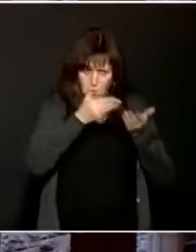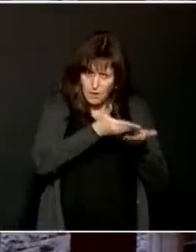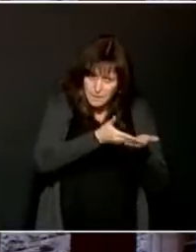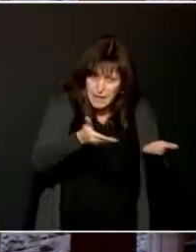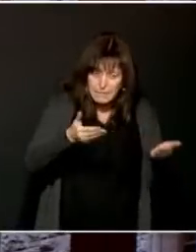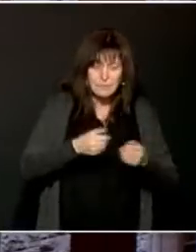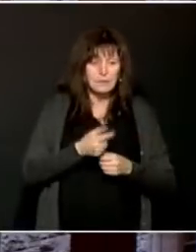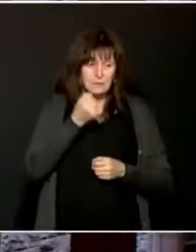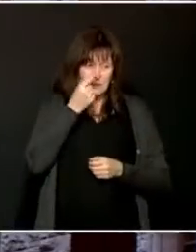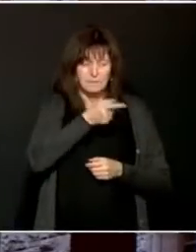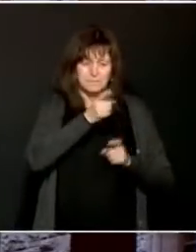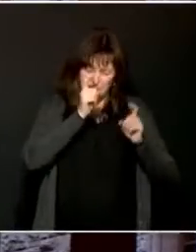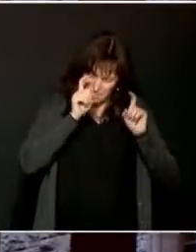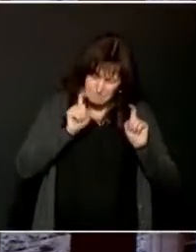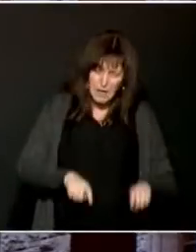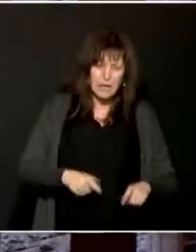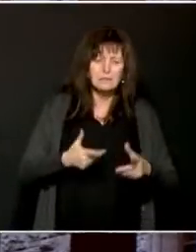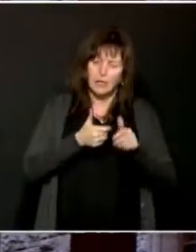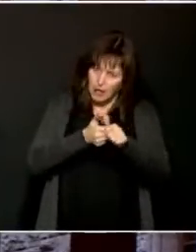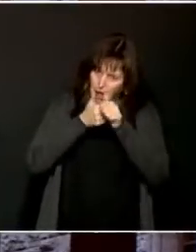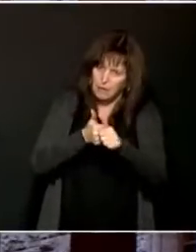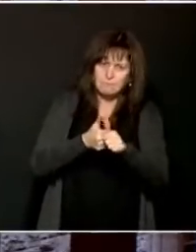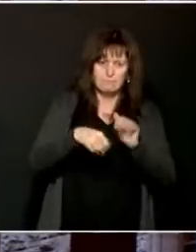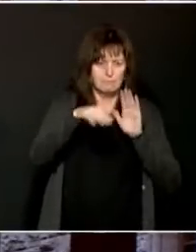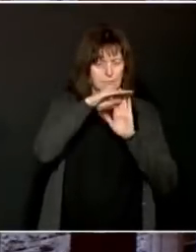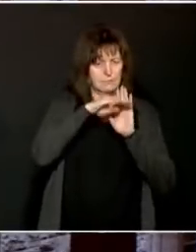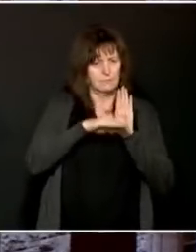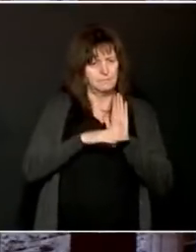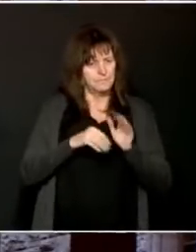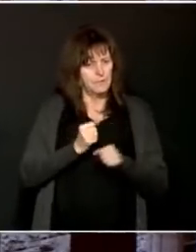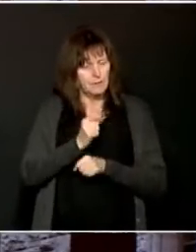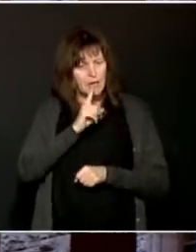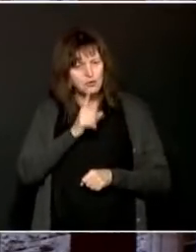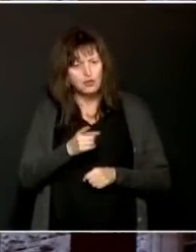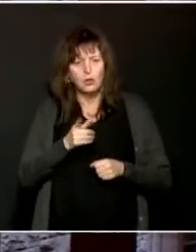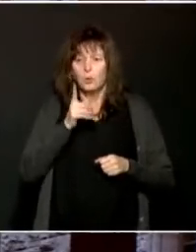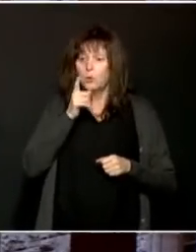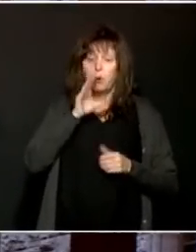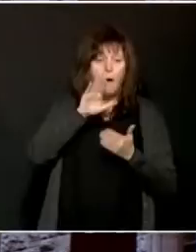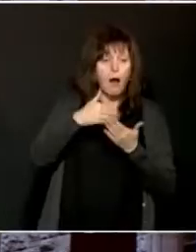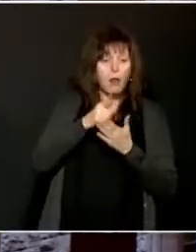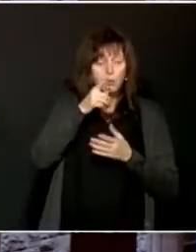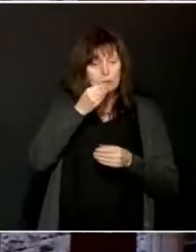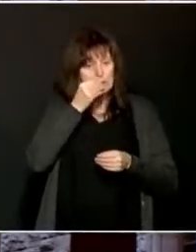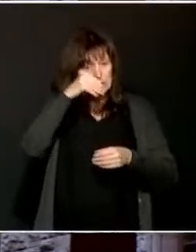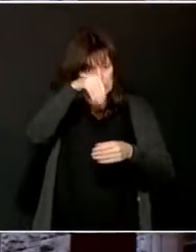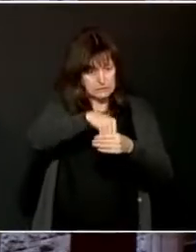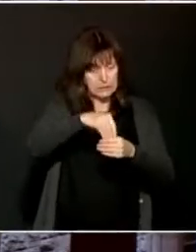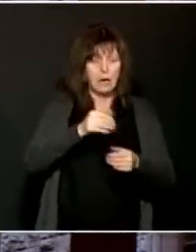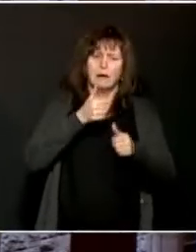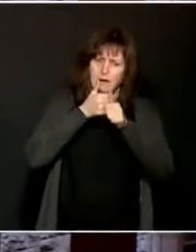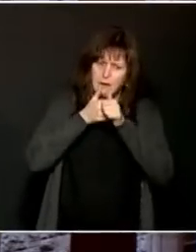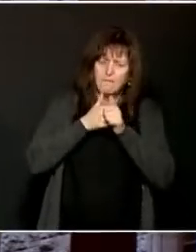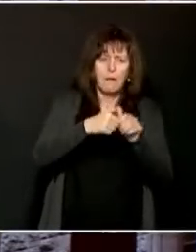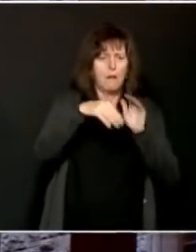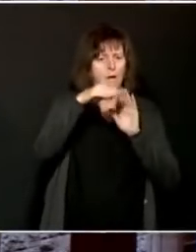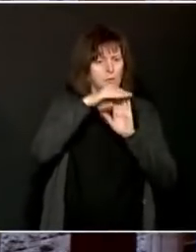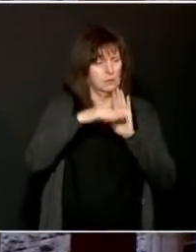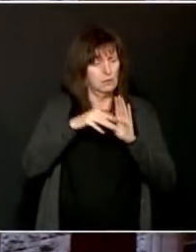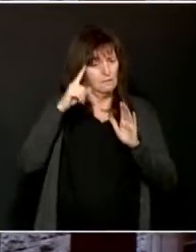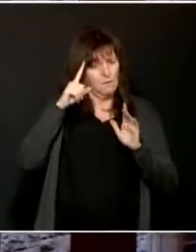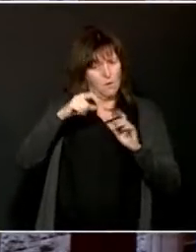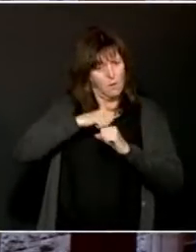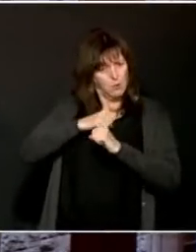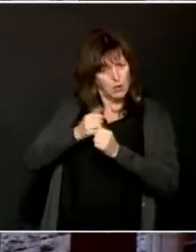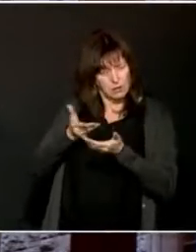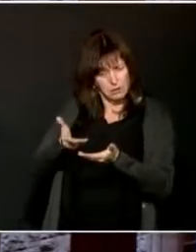all those standards and make sure the patrons coming in follow all the rules for the protection of them, but as important, for the protection of your staff and following